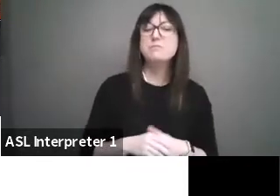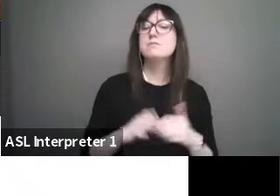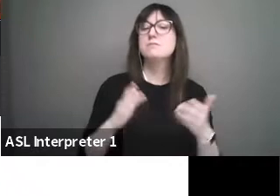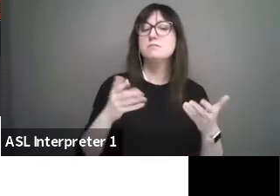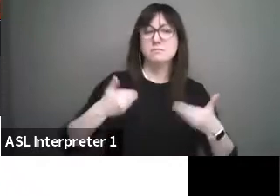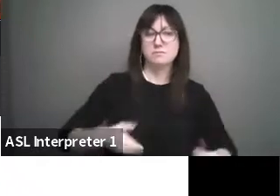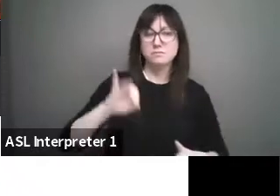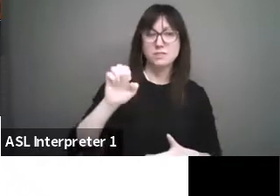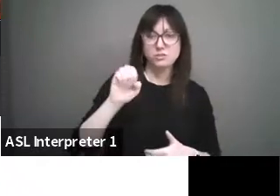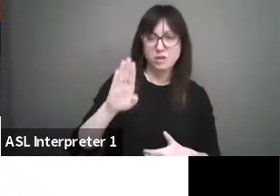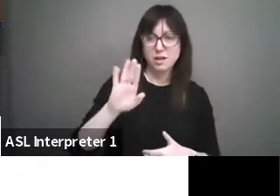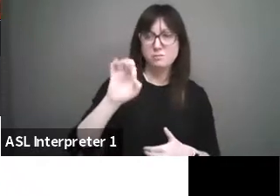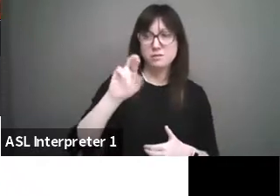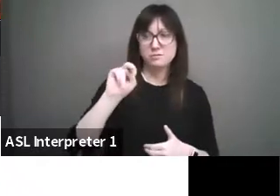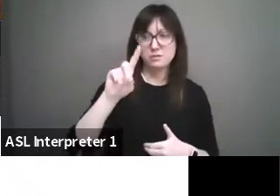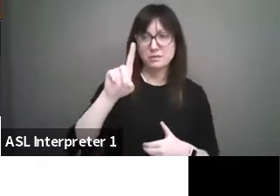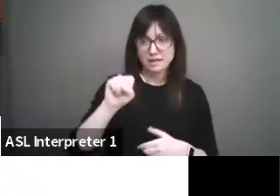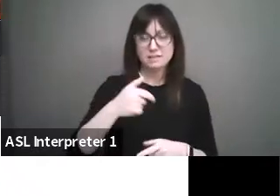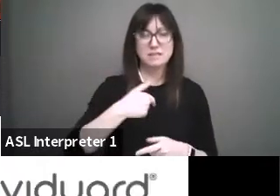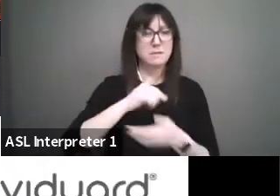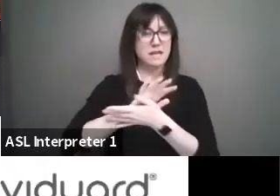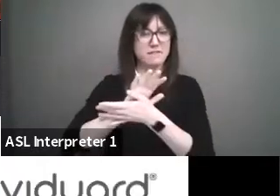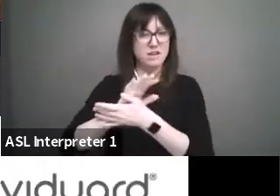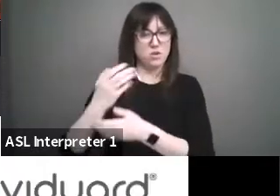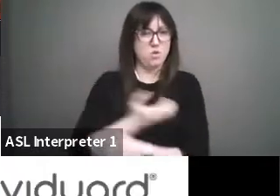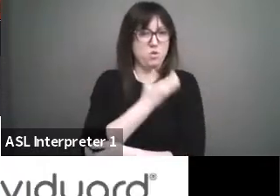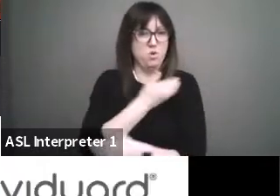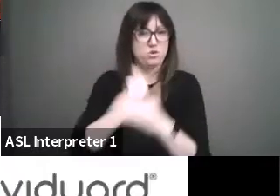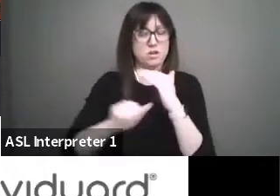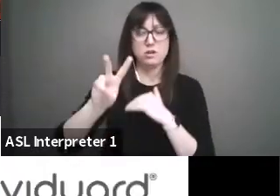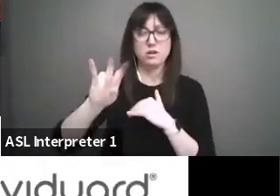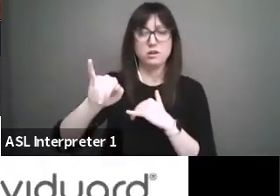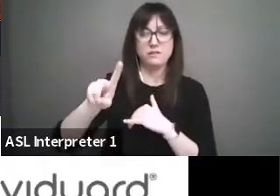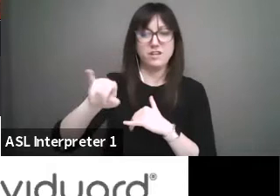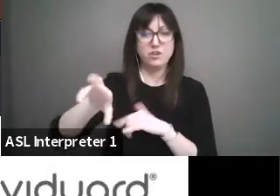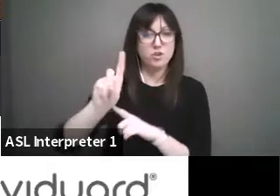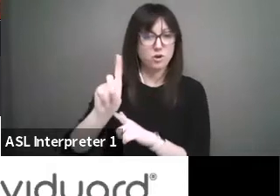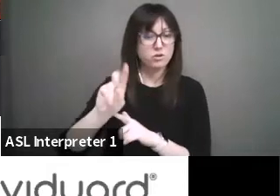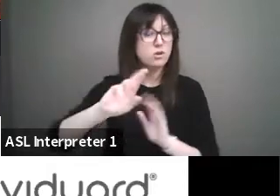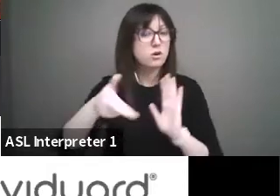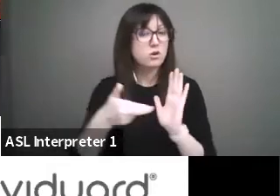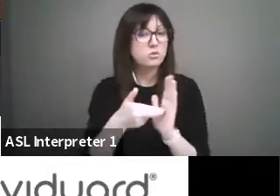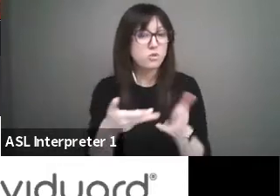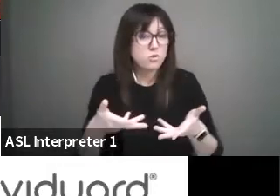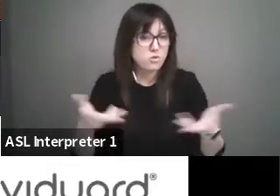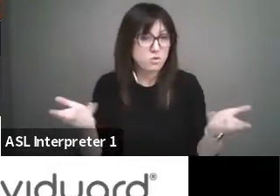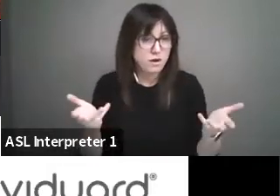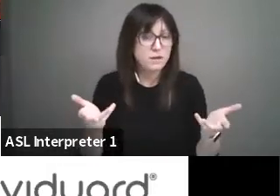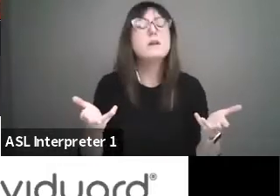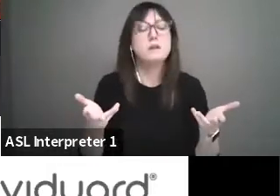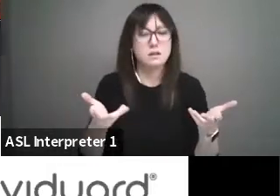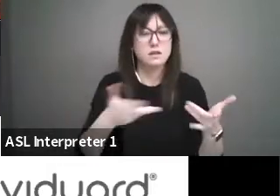I am Jacob Fernandes and I'm a video coach at Vidyard. Essentially my role here at Vidyard right now is to